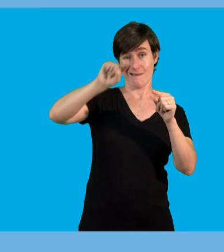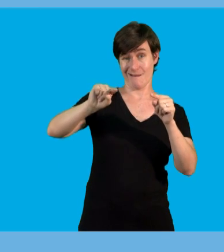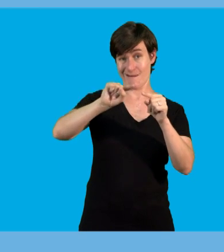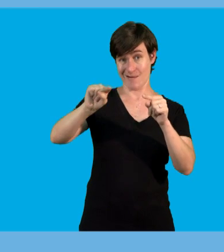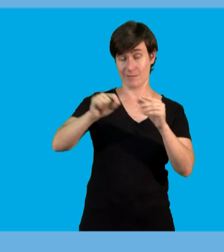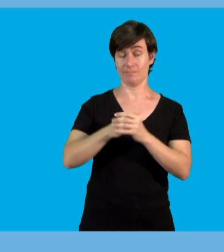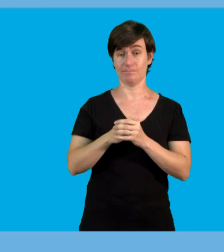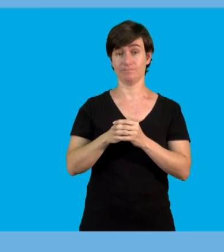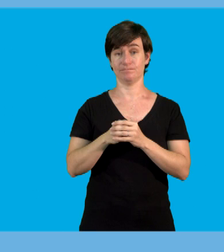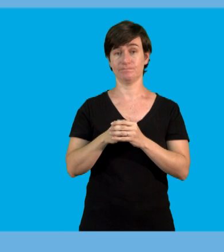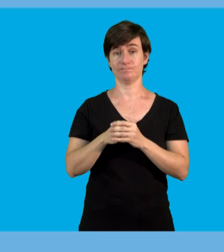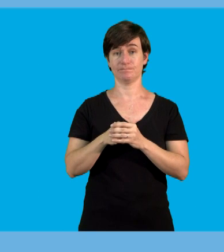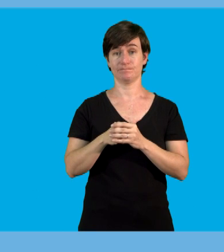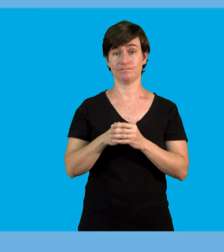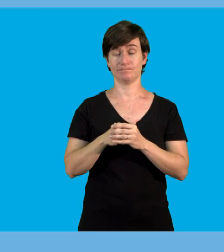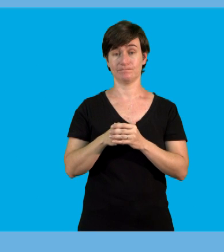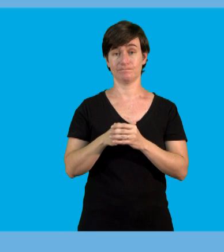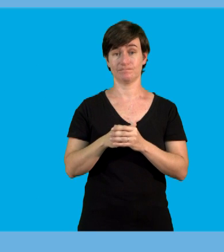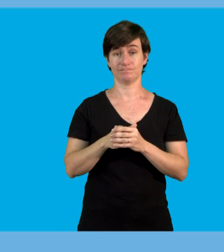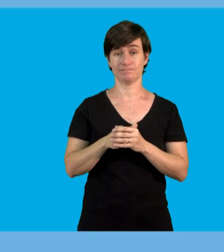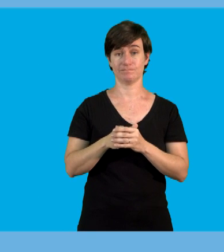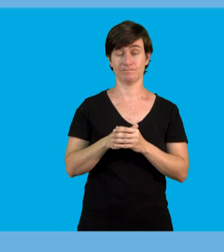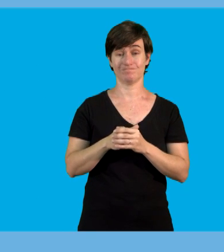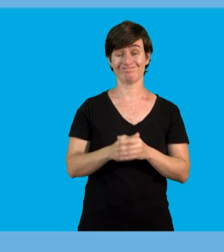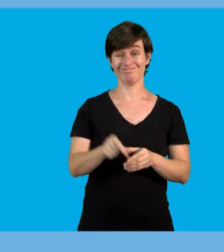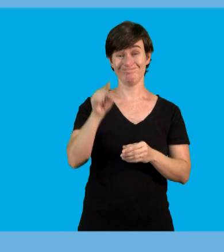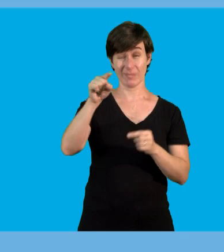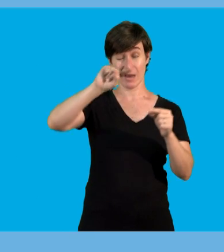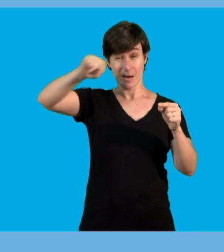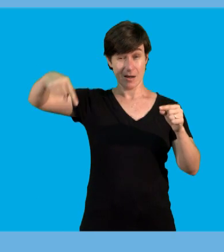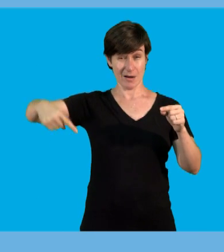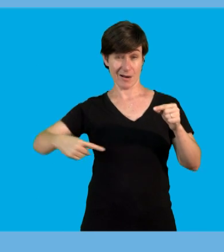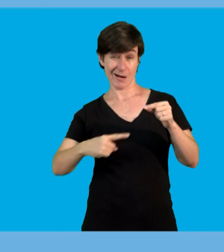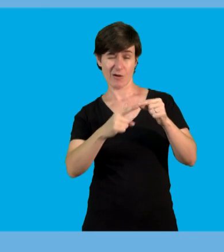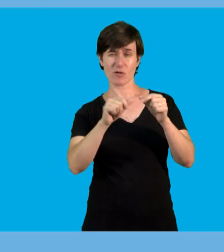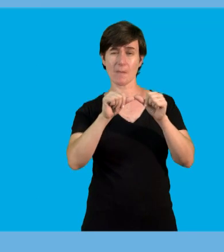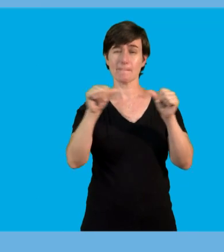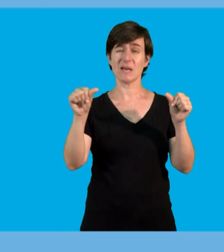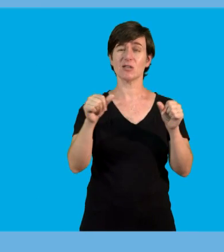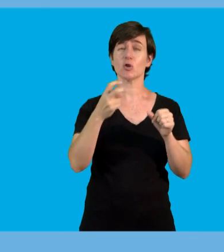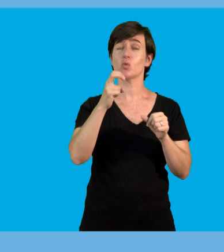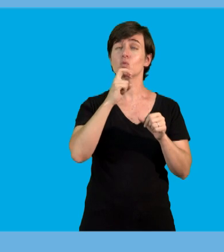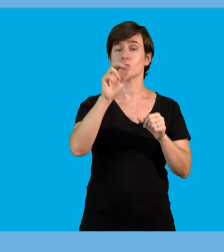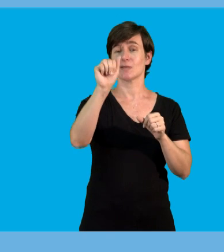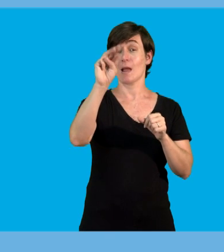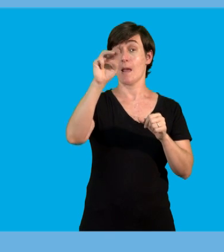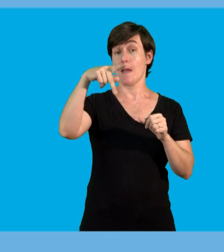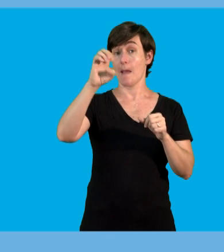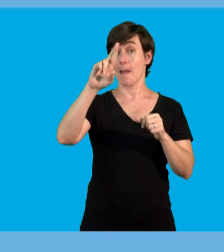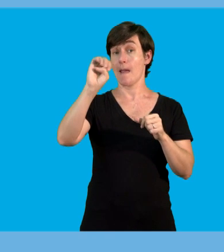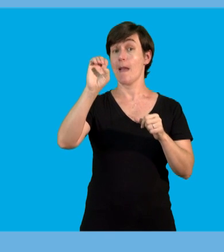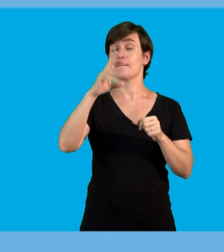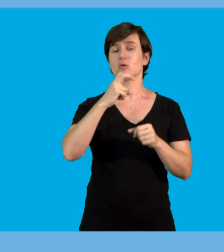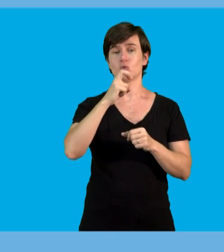it is going to measure our electrical current strength, and that current is measured in amperes with the symbol capital